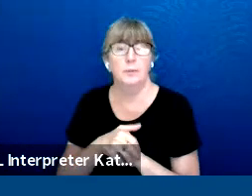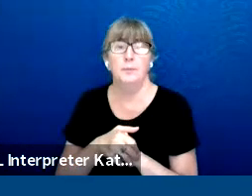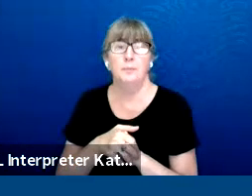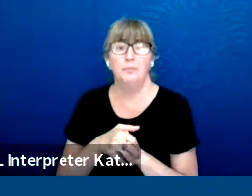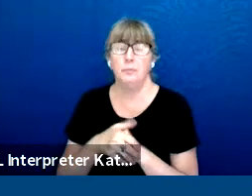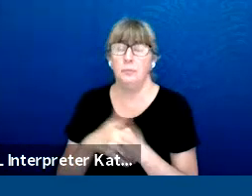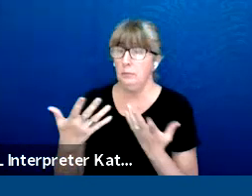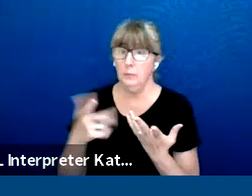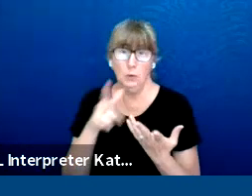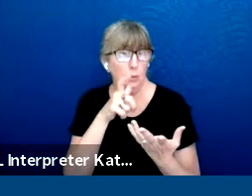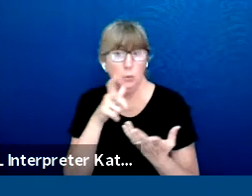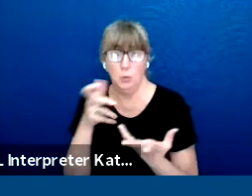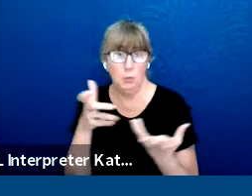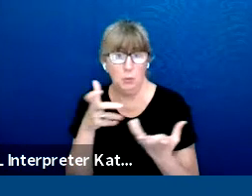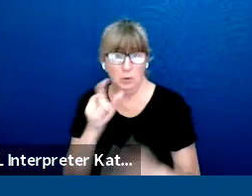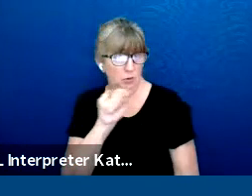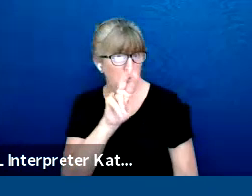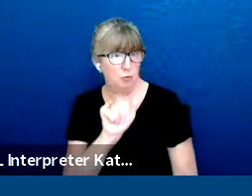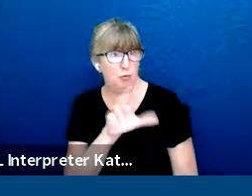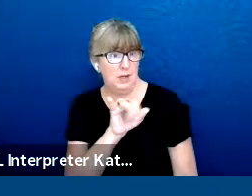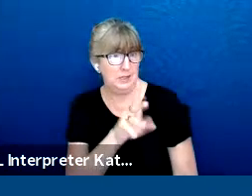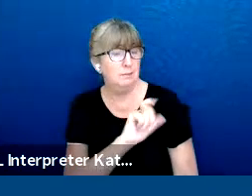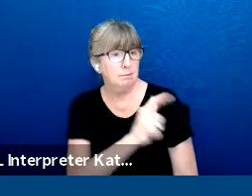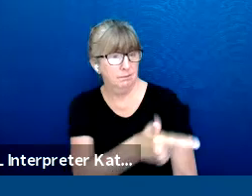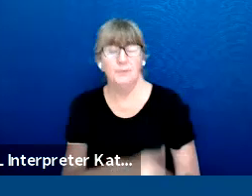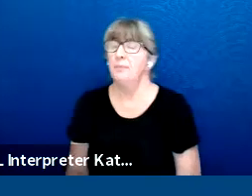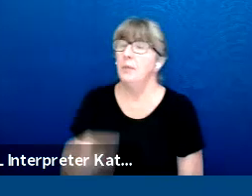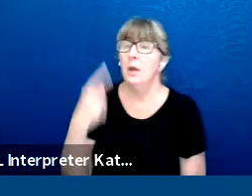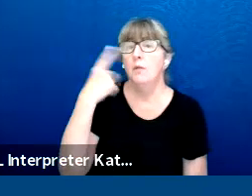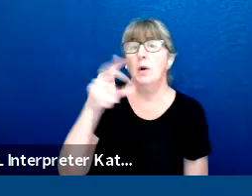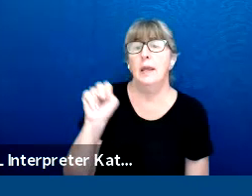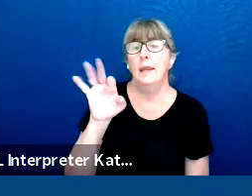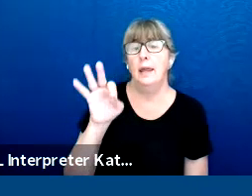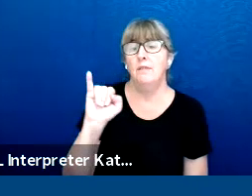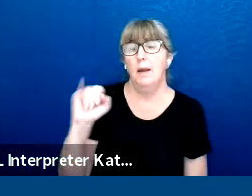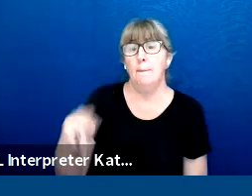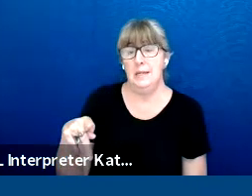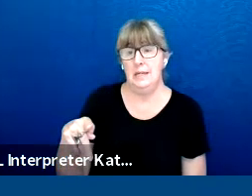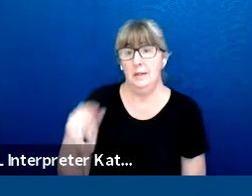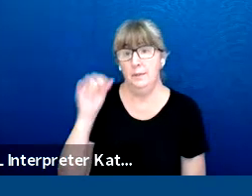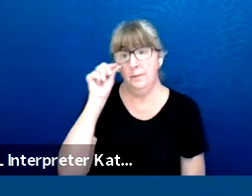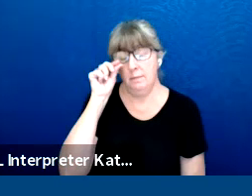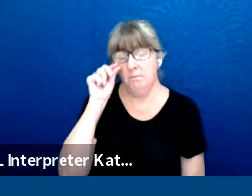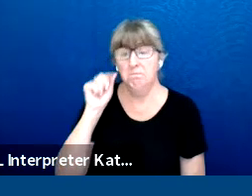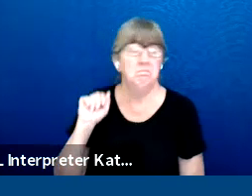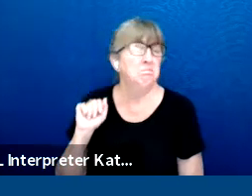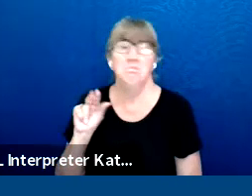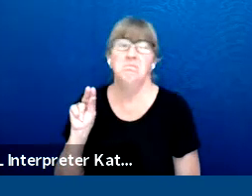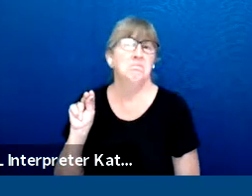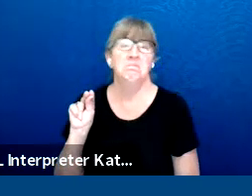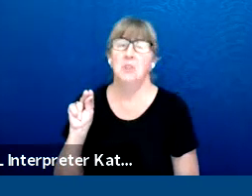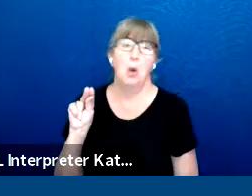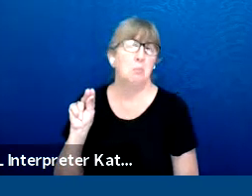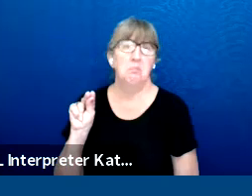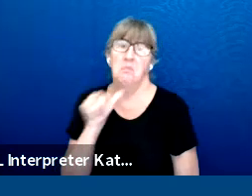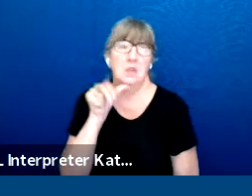who wants Tracy, to go take ahead. that one? For the NFIP, no, they do not actually